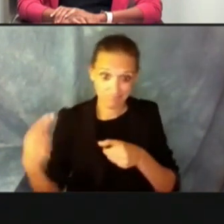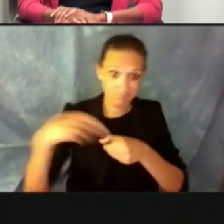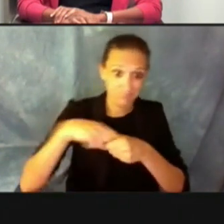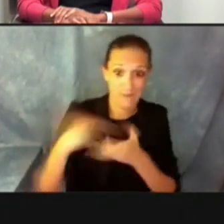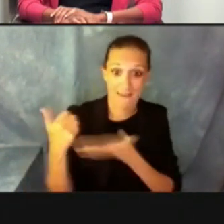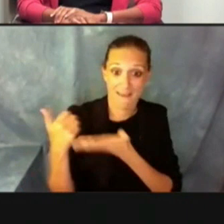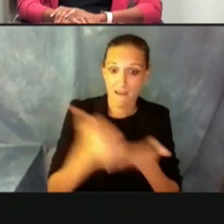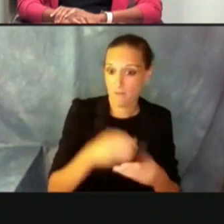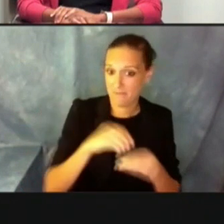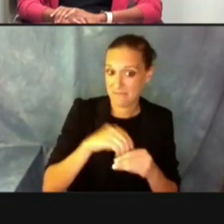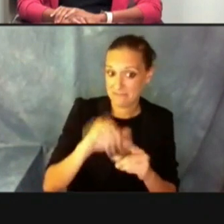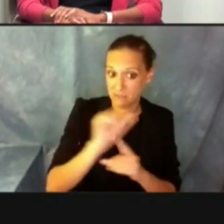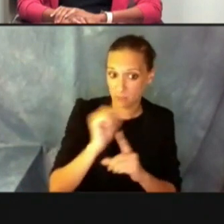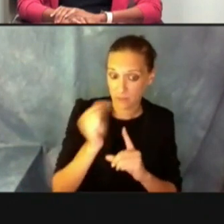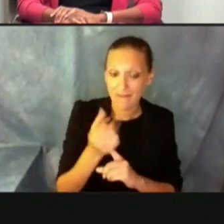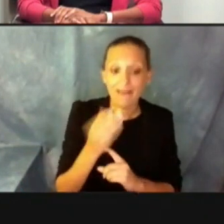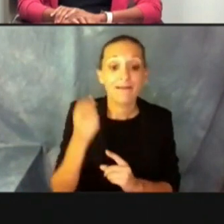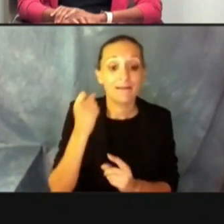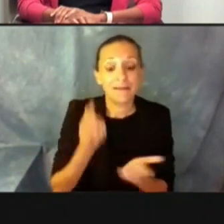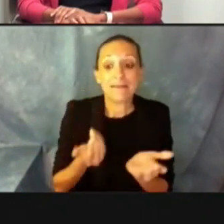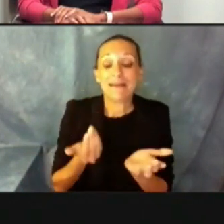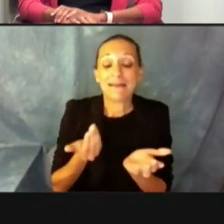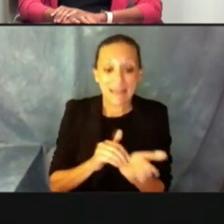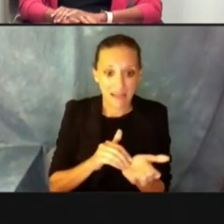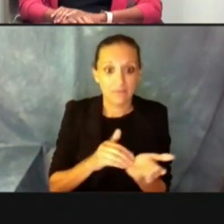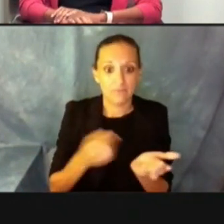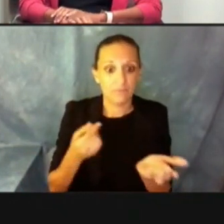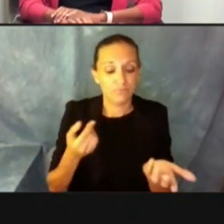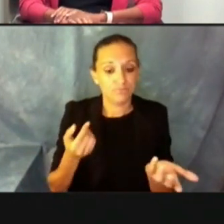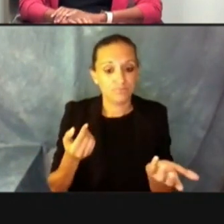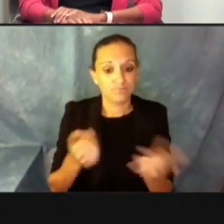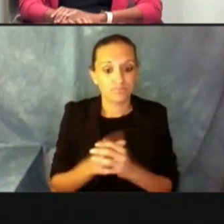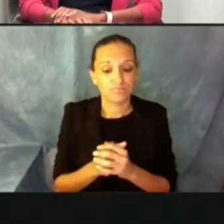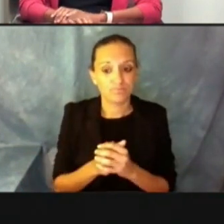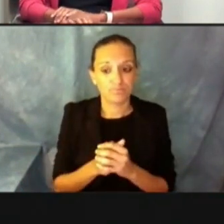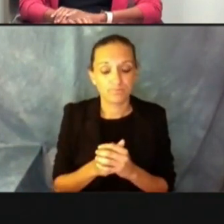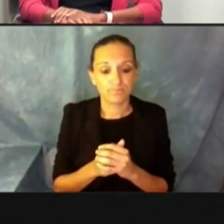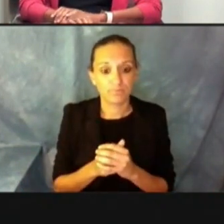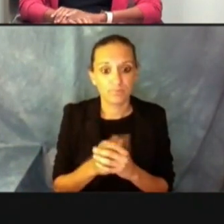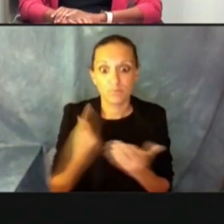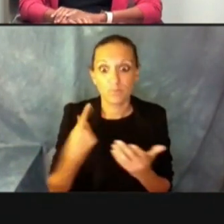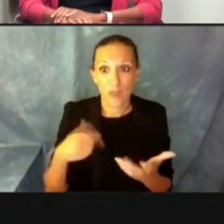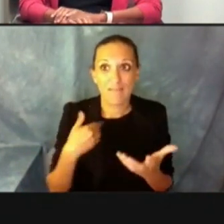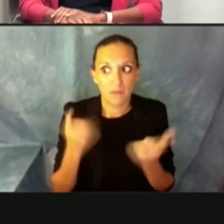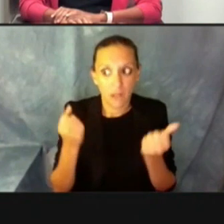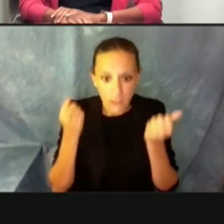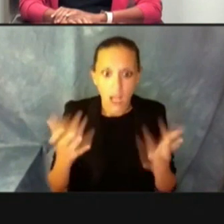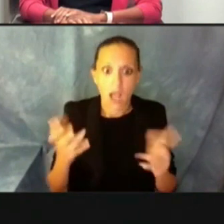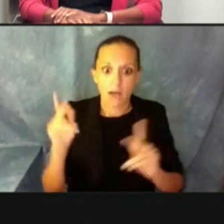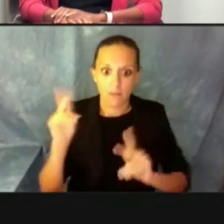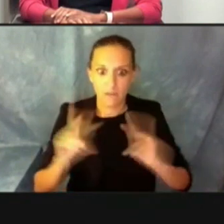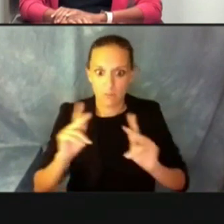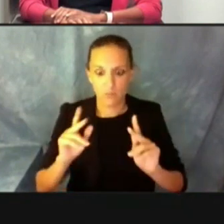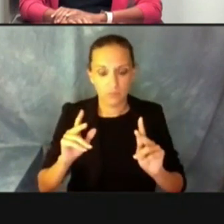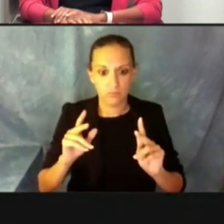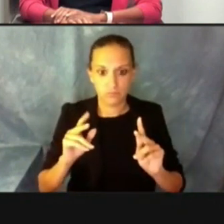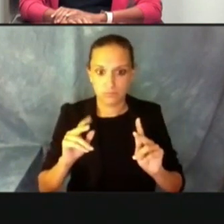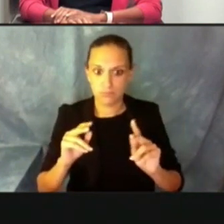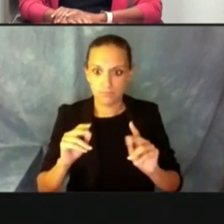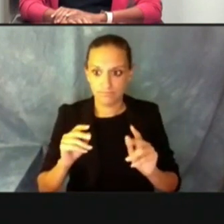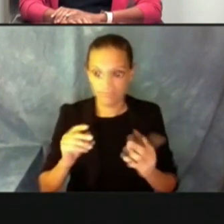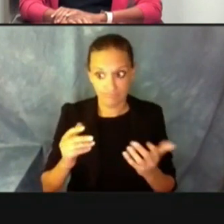this situation. And once again, we are having a lot of people heeding that call to come